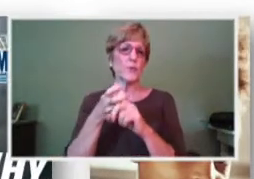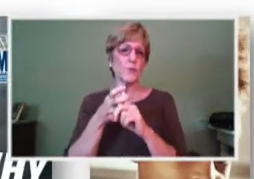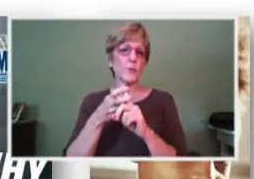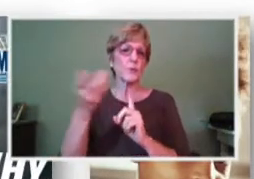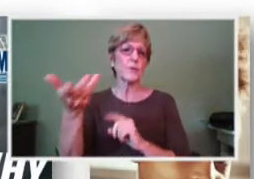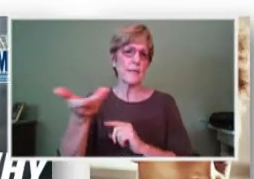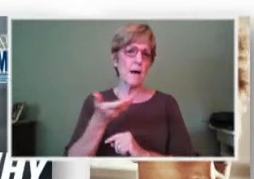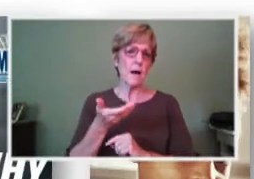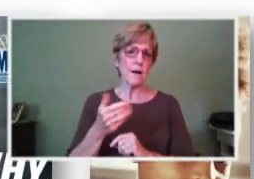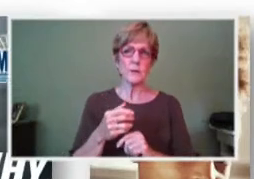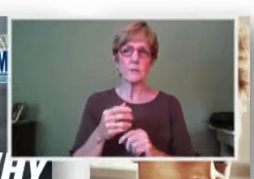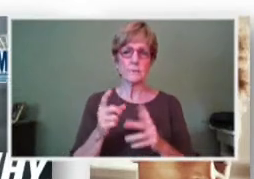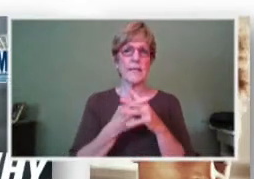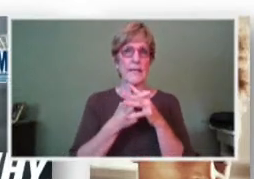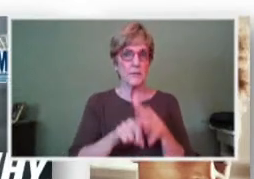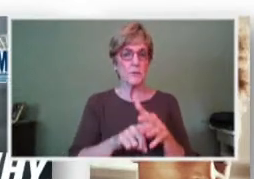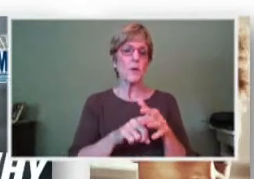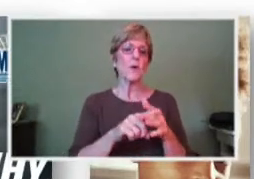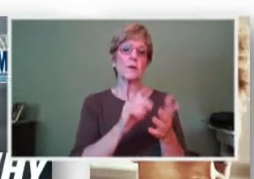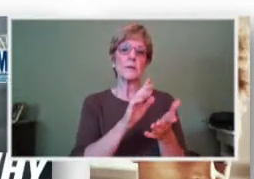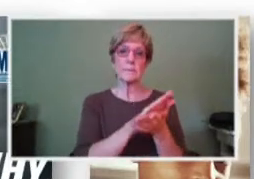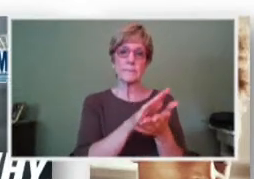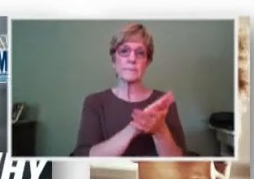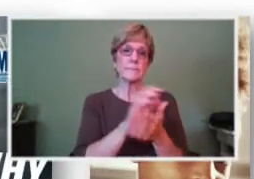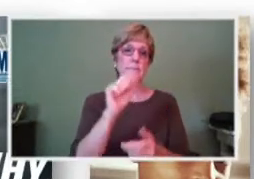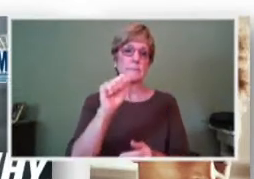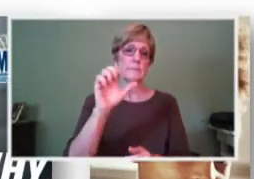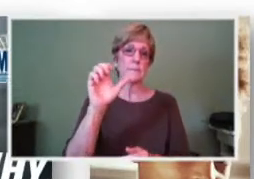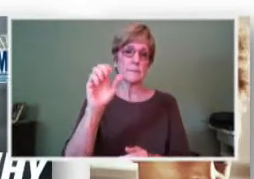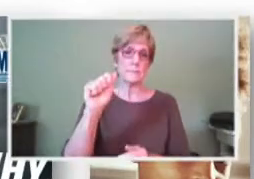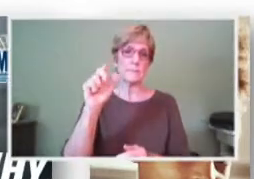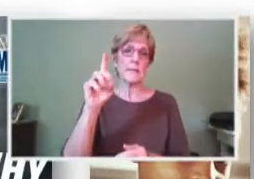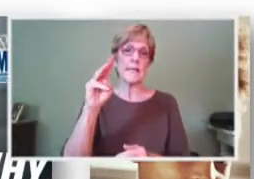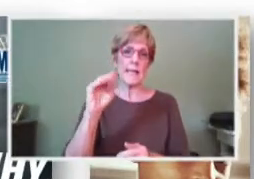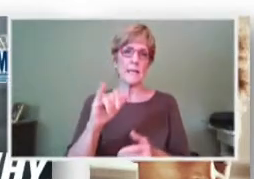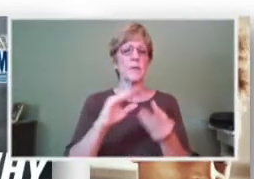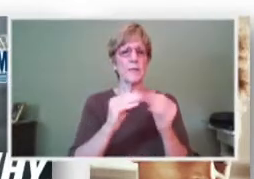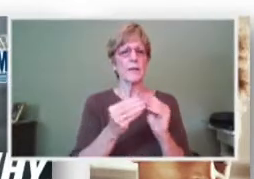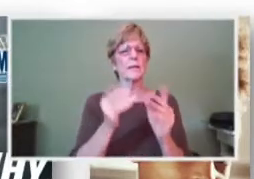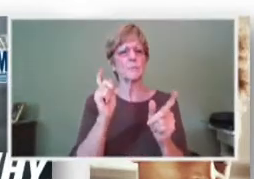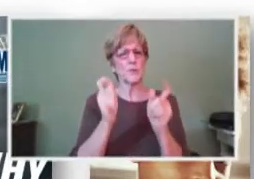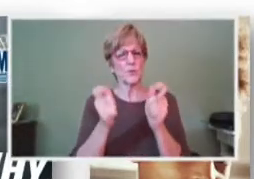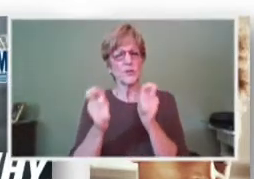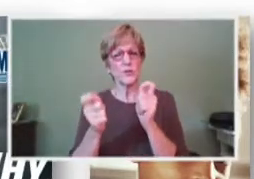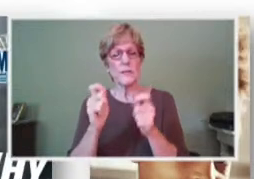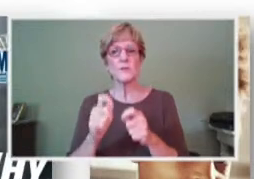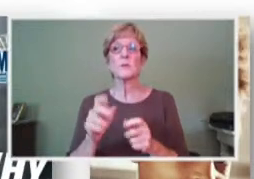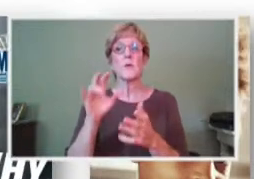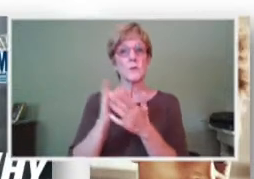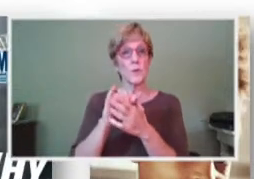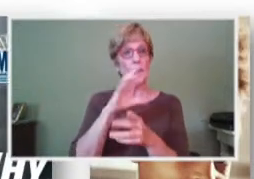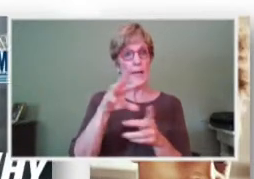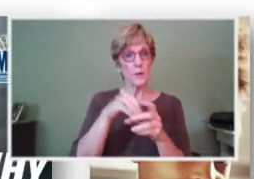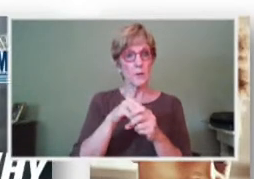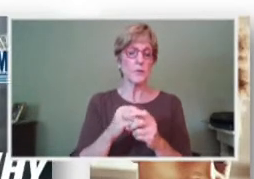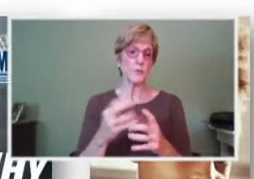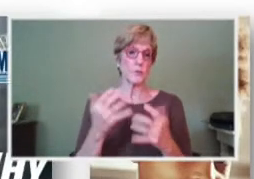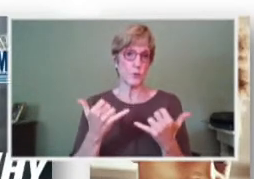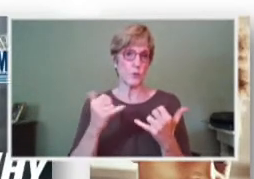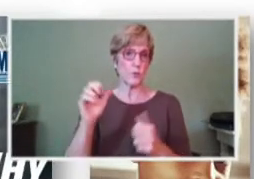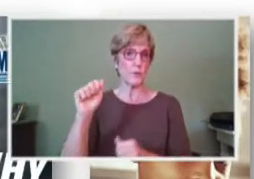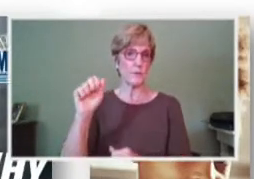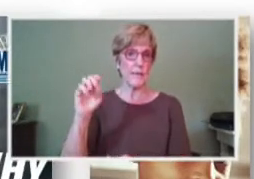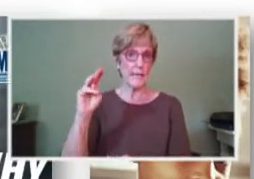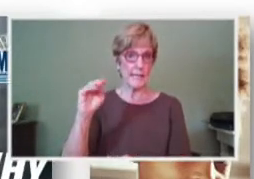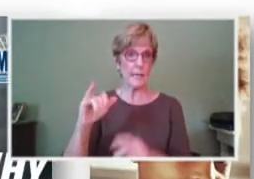hire and start academy classes, that number would fluctuate as well. So with that includes current academy classes that are